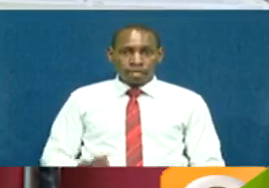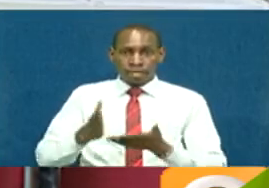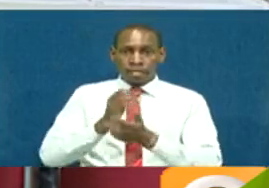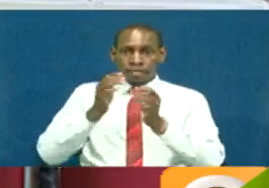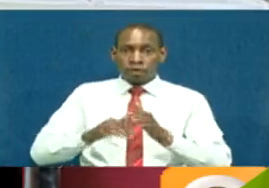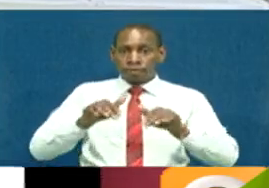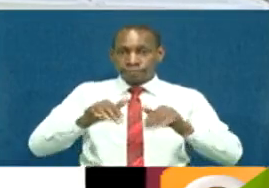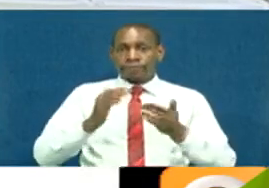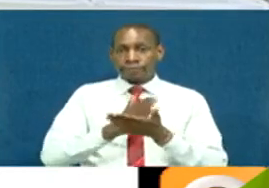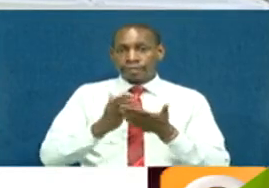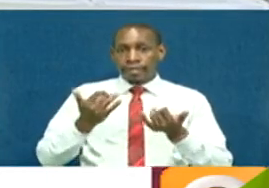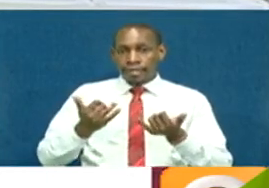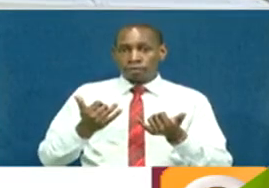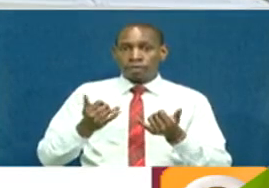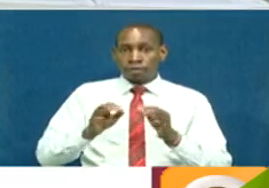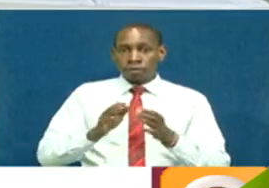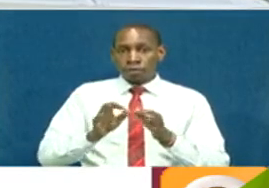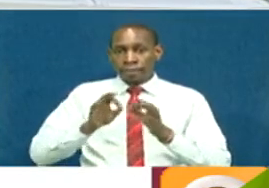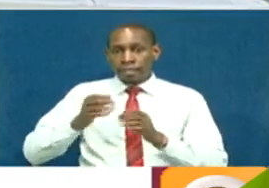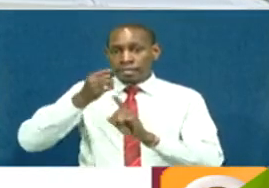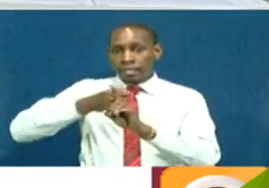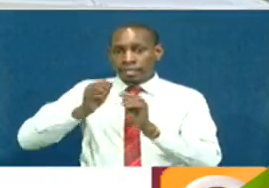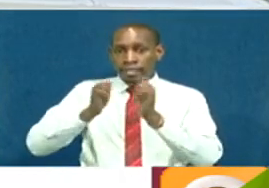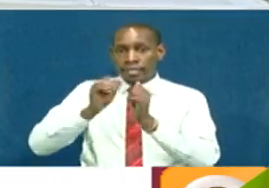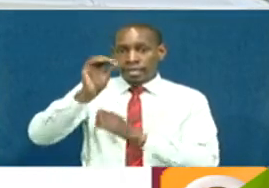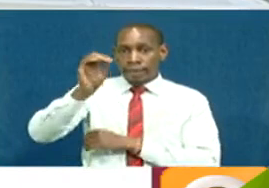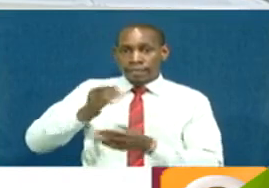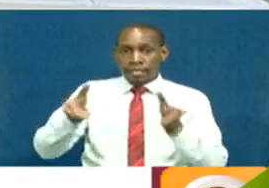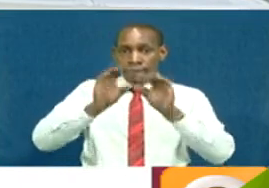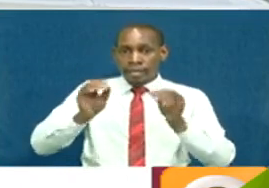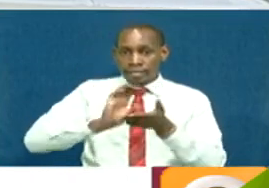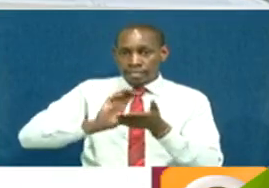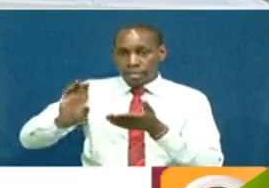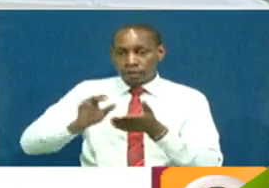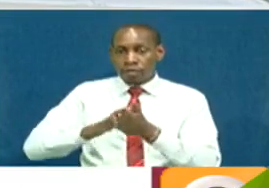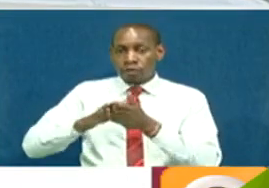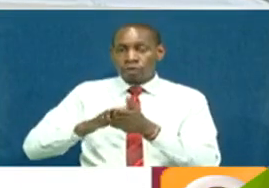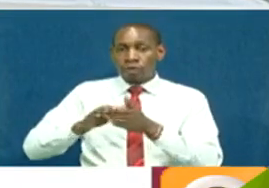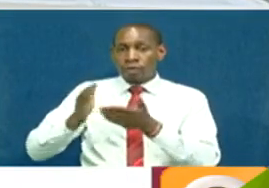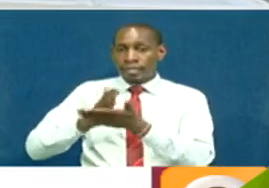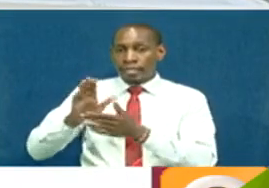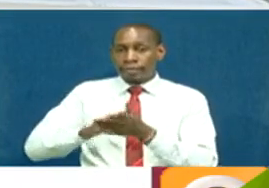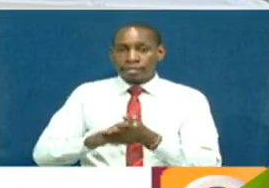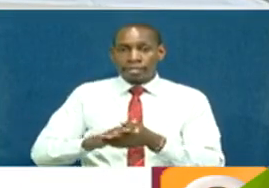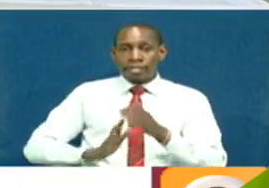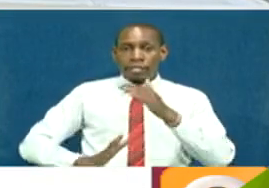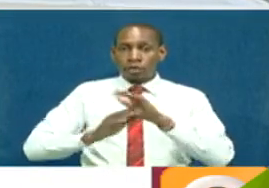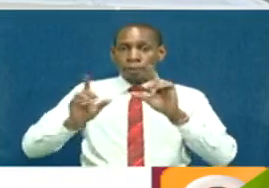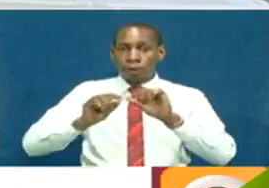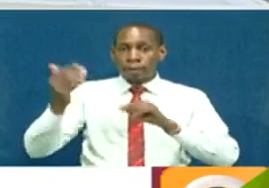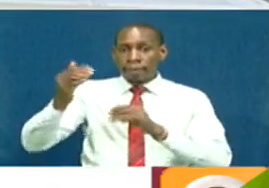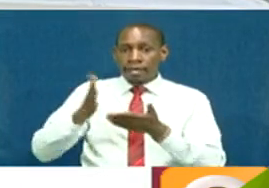Stakeholders in the agricultural sector have renewed the push to have a 10% budget allocation to the sector. This was one of the key messages